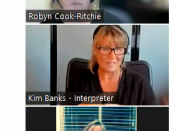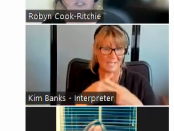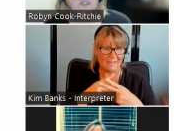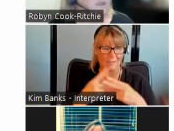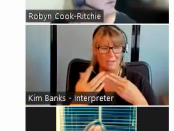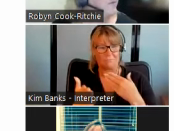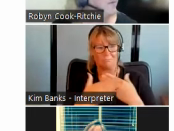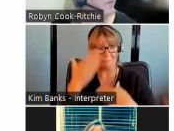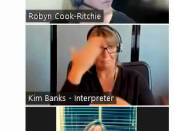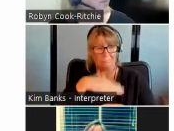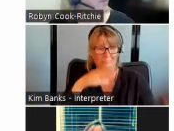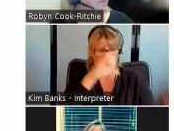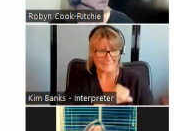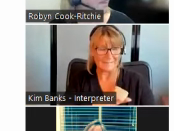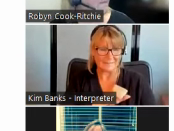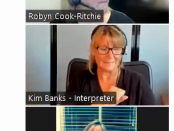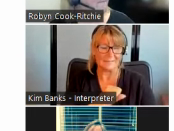that information in.